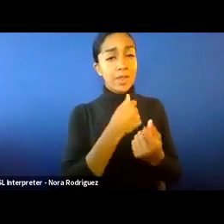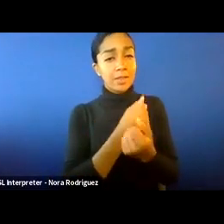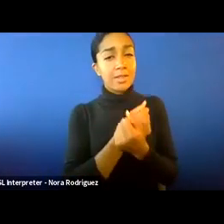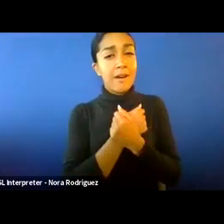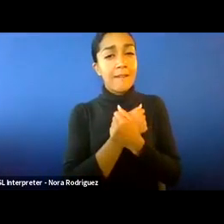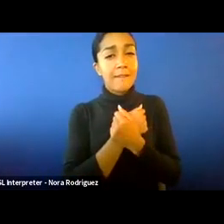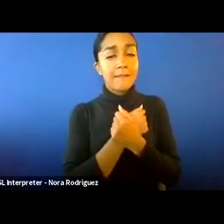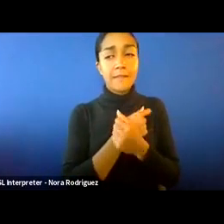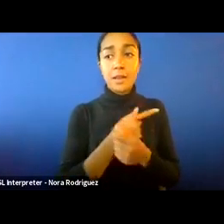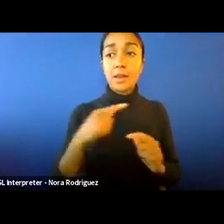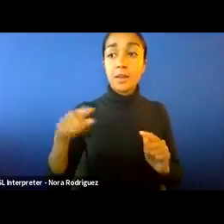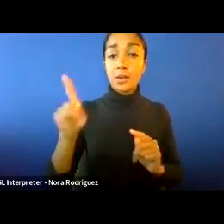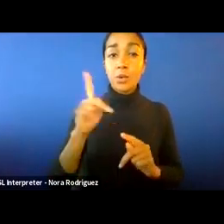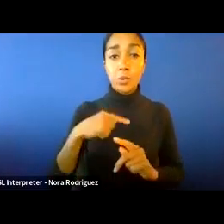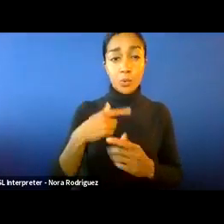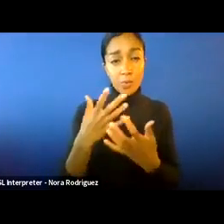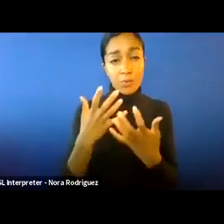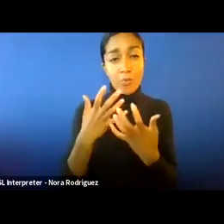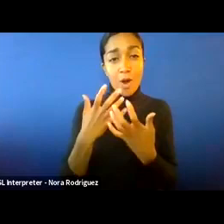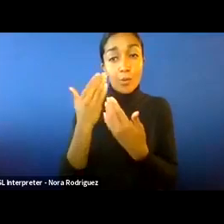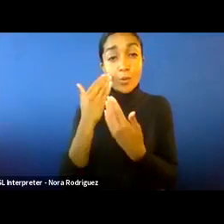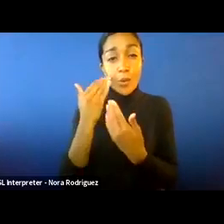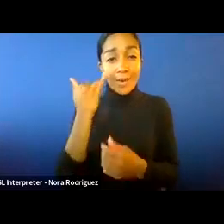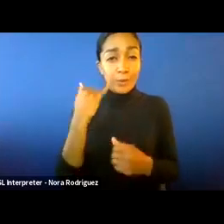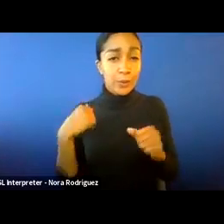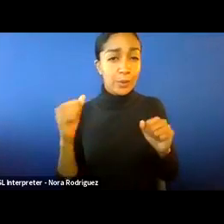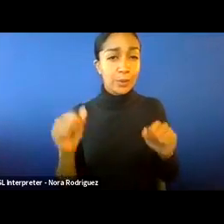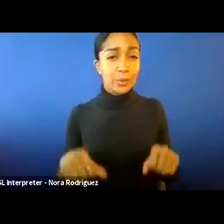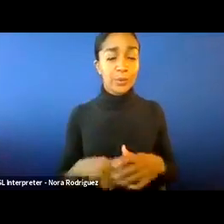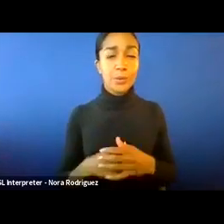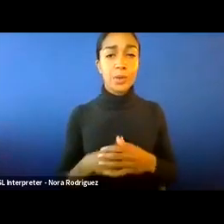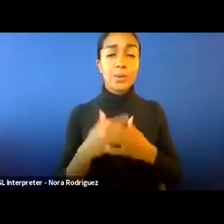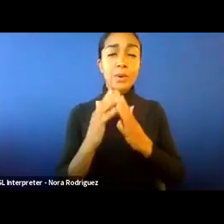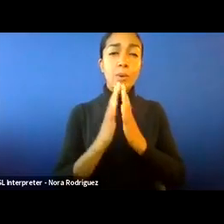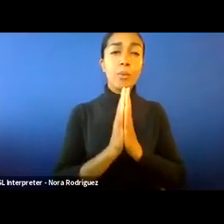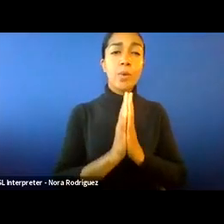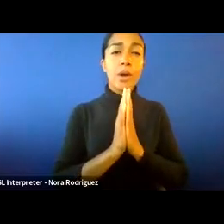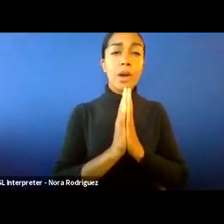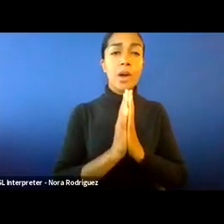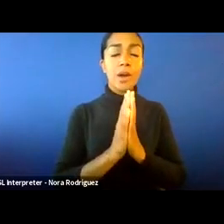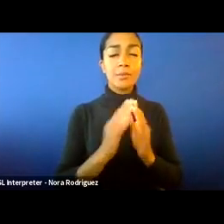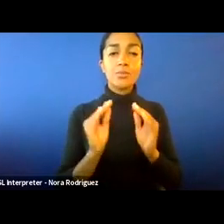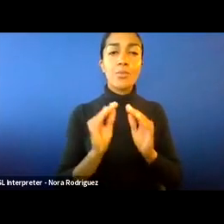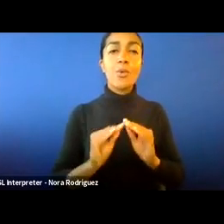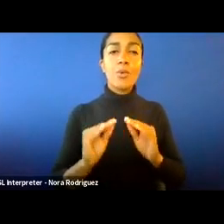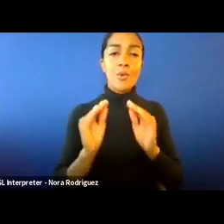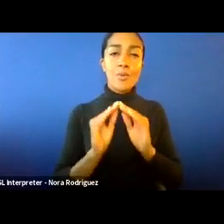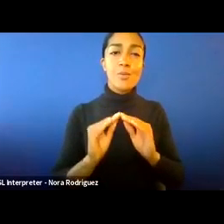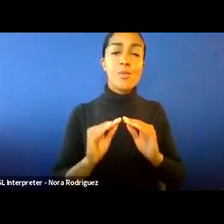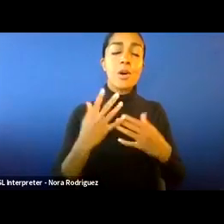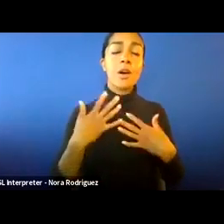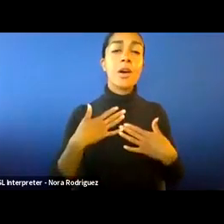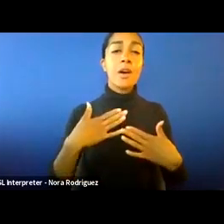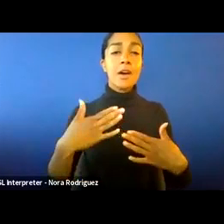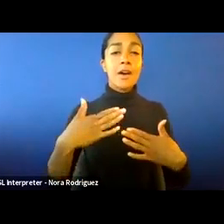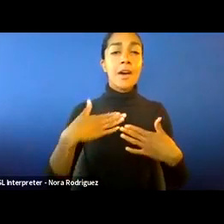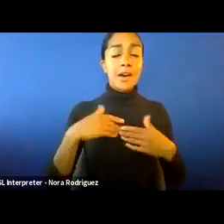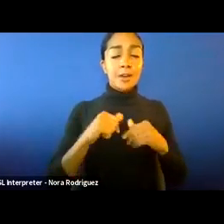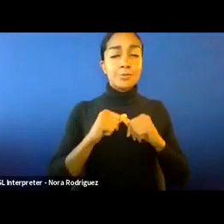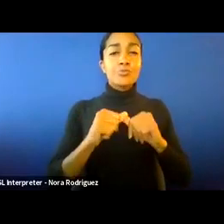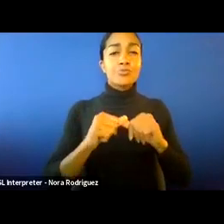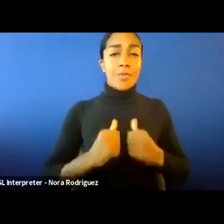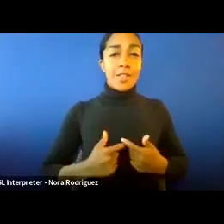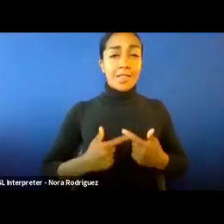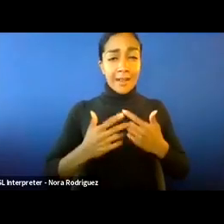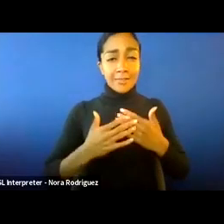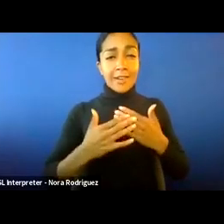We pray that we all have many, many more deep and healthy breaths and long life upon this earth.